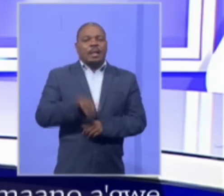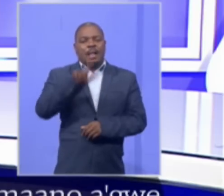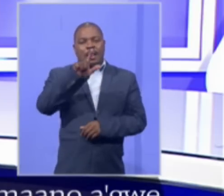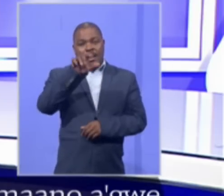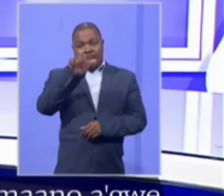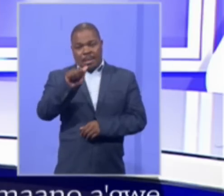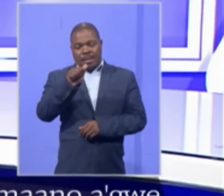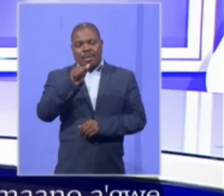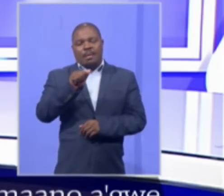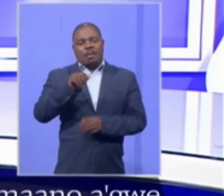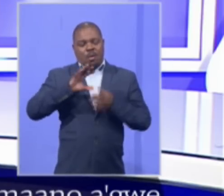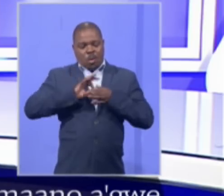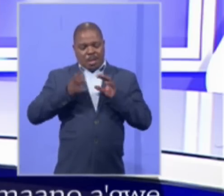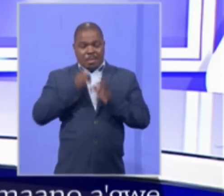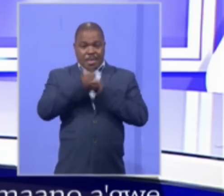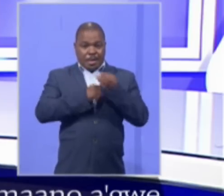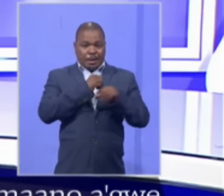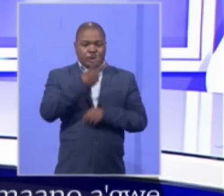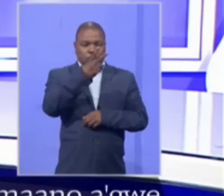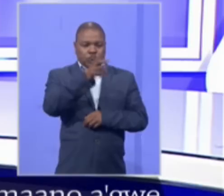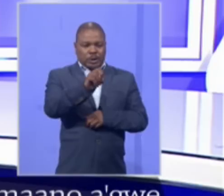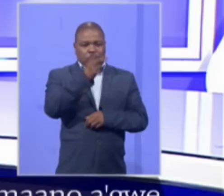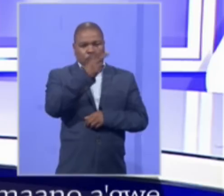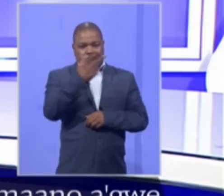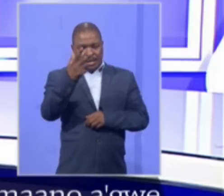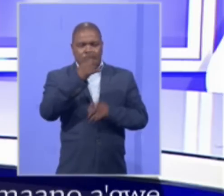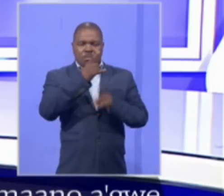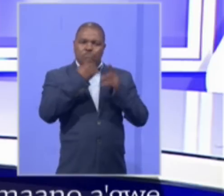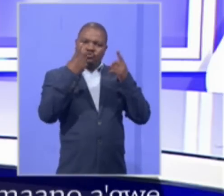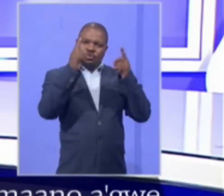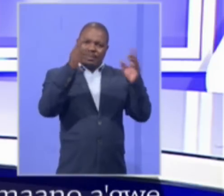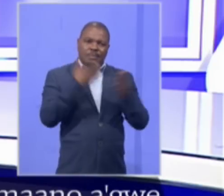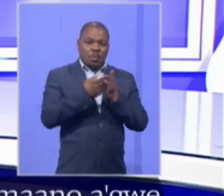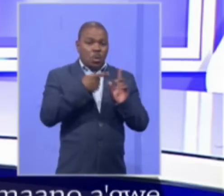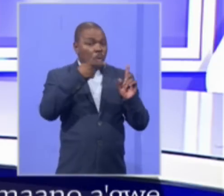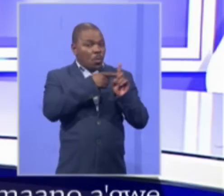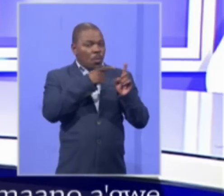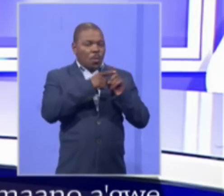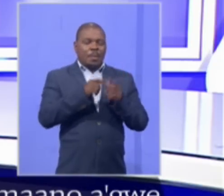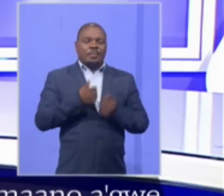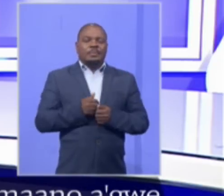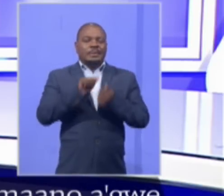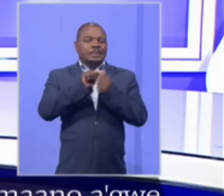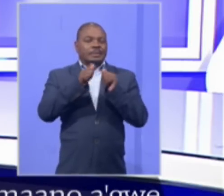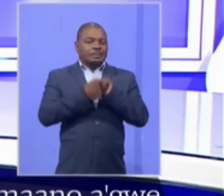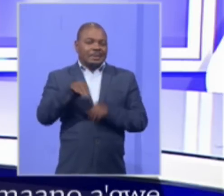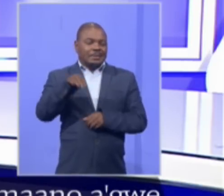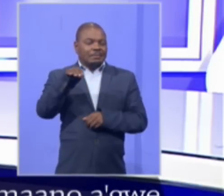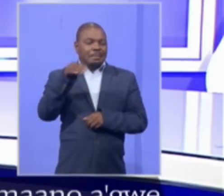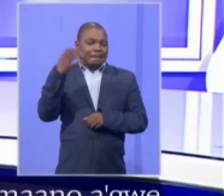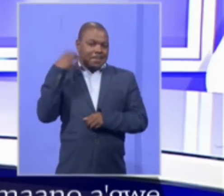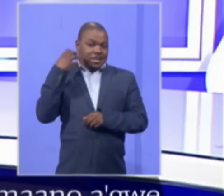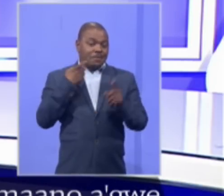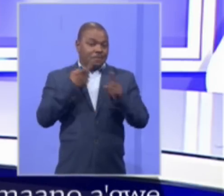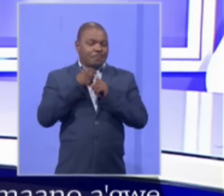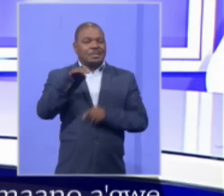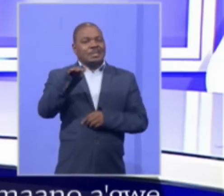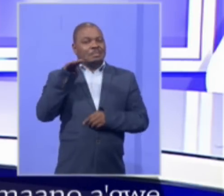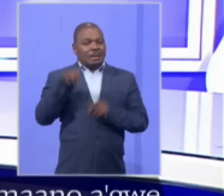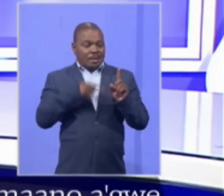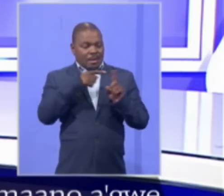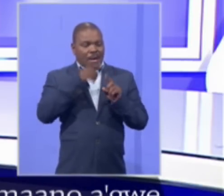Angeles 2028 e ba tša katlego. Coventry yo e lego tona ya dipapadi ka Zimbabwe gape e leng kgwethi